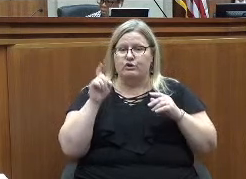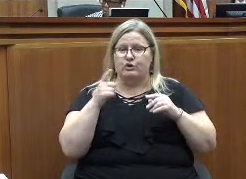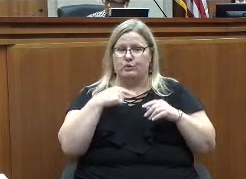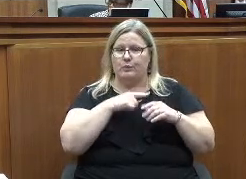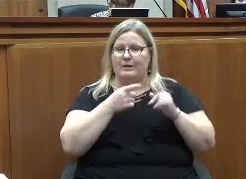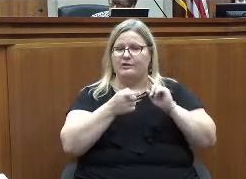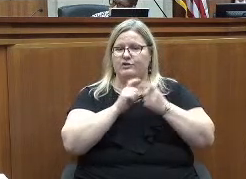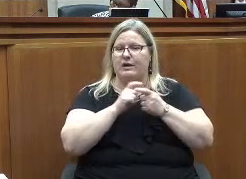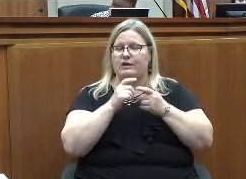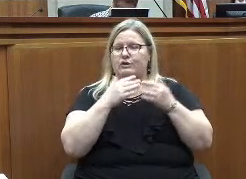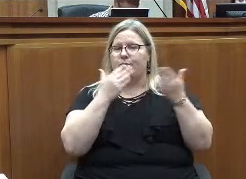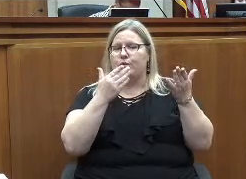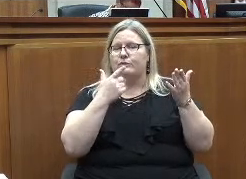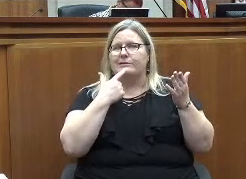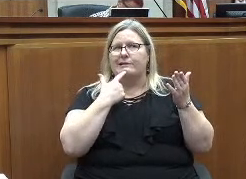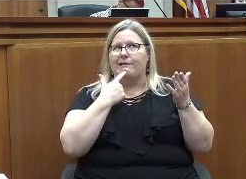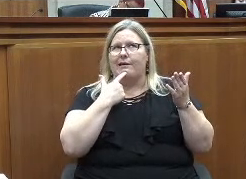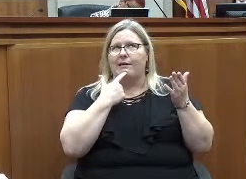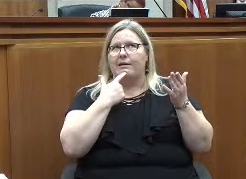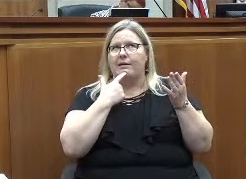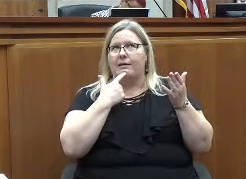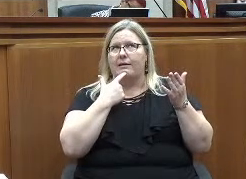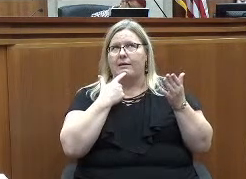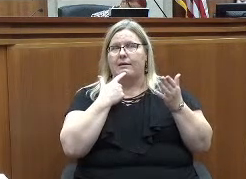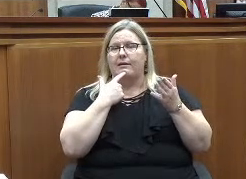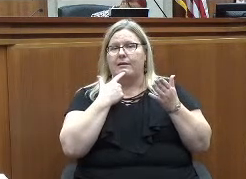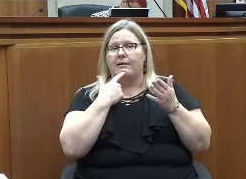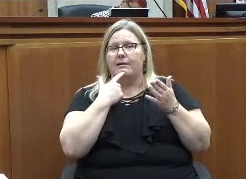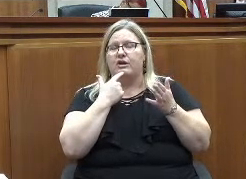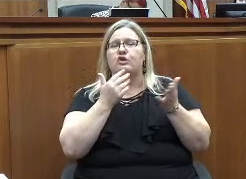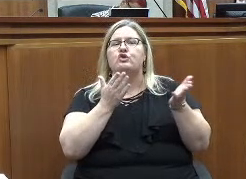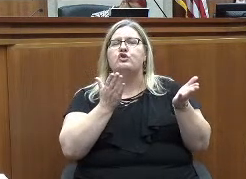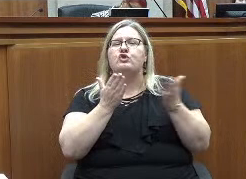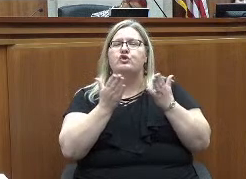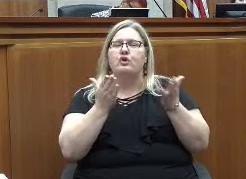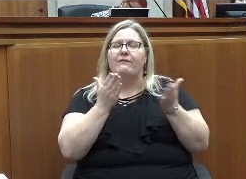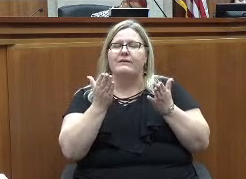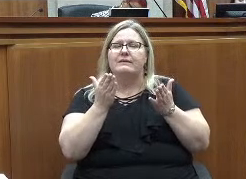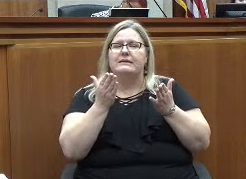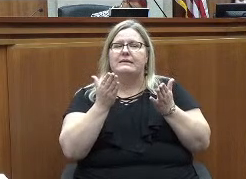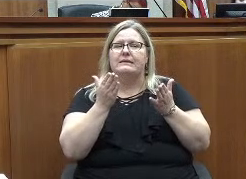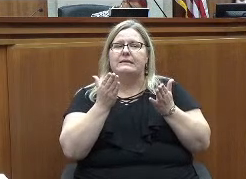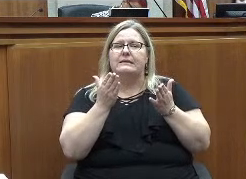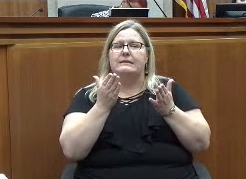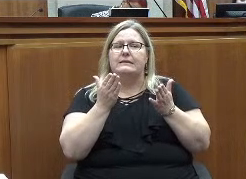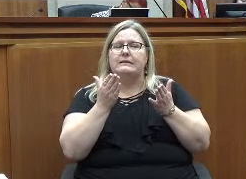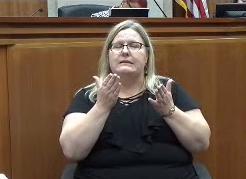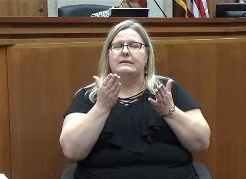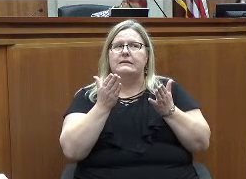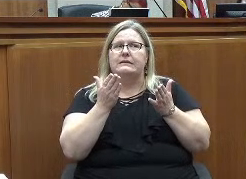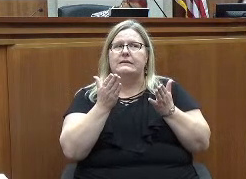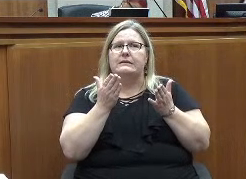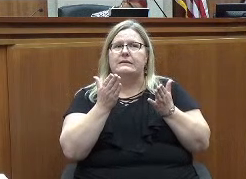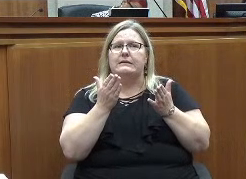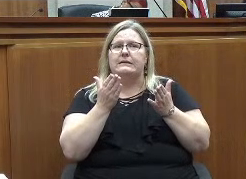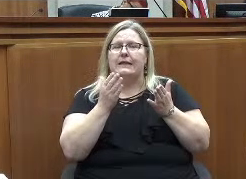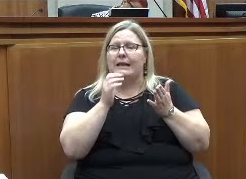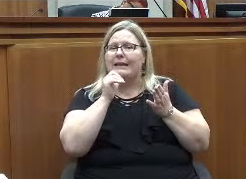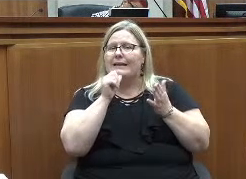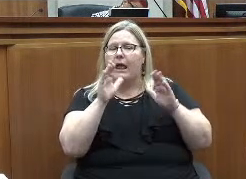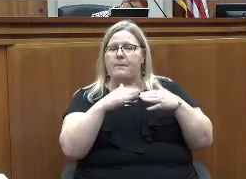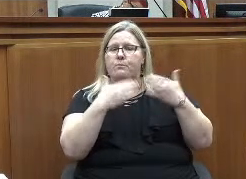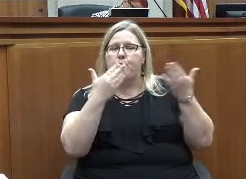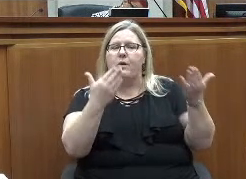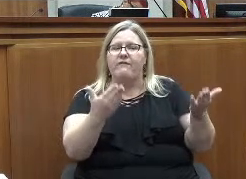to say that, that services that are not